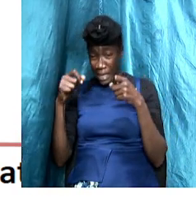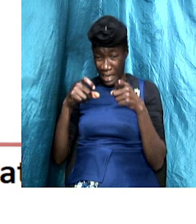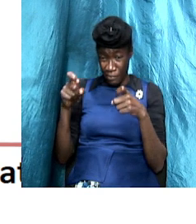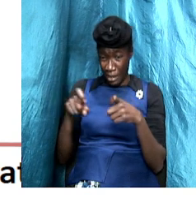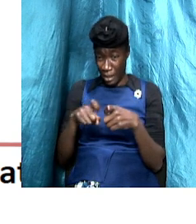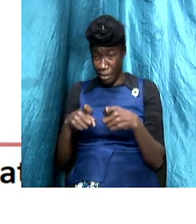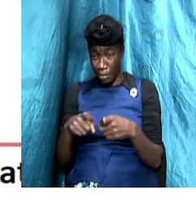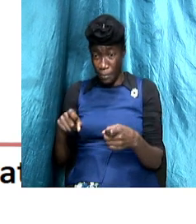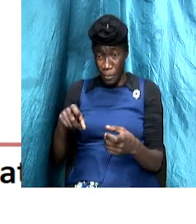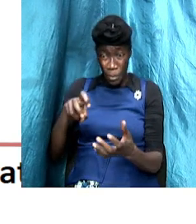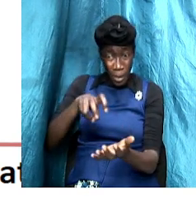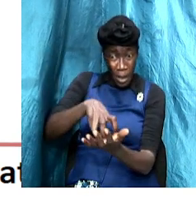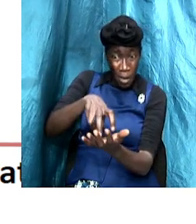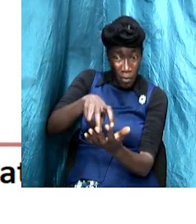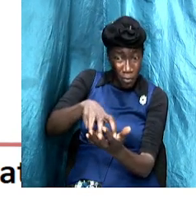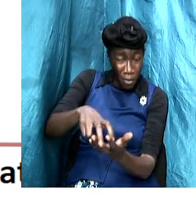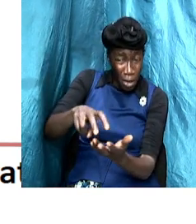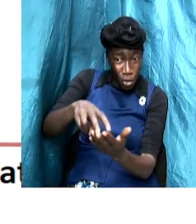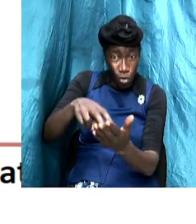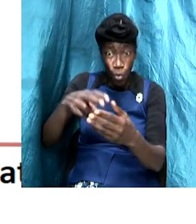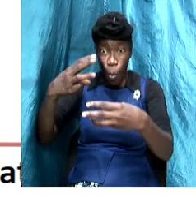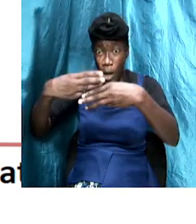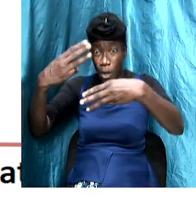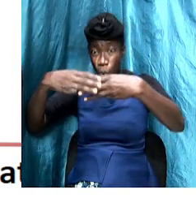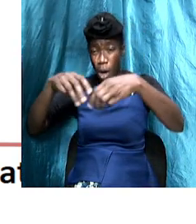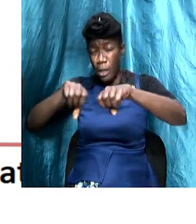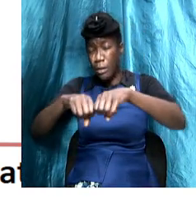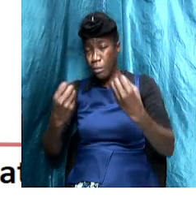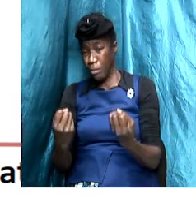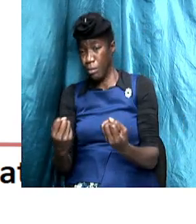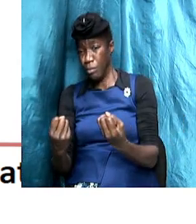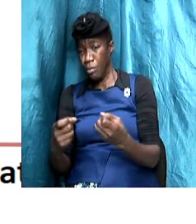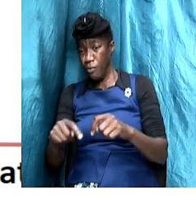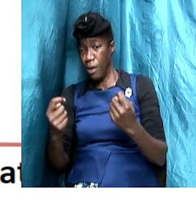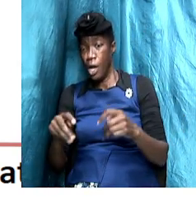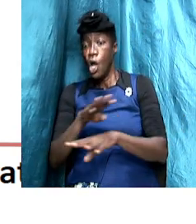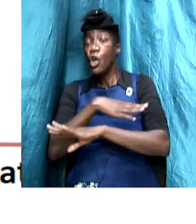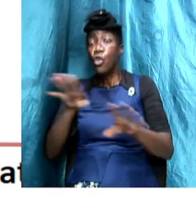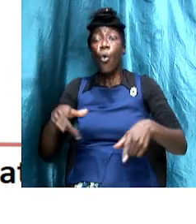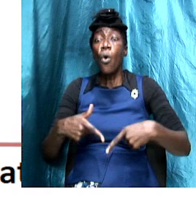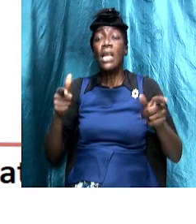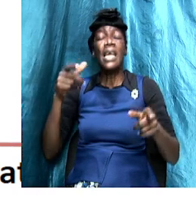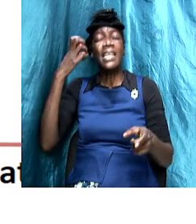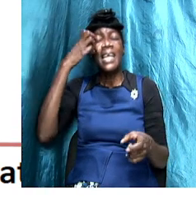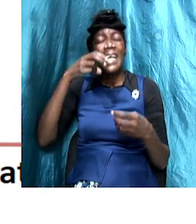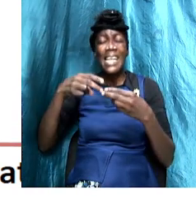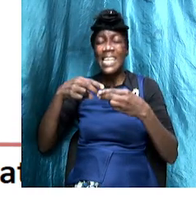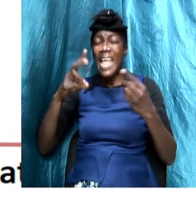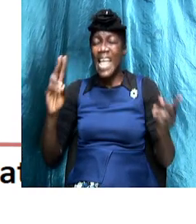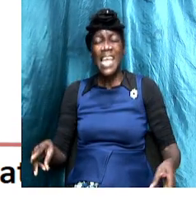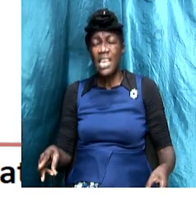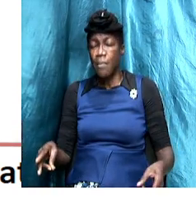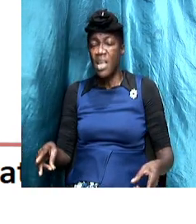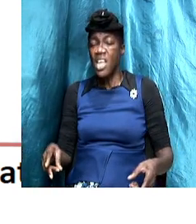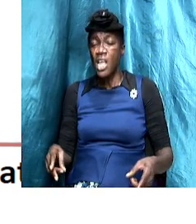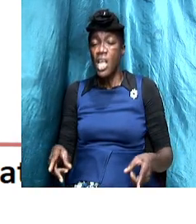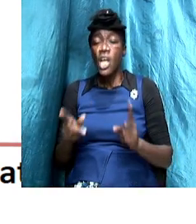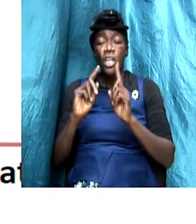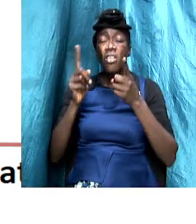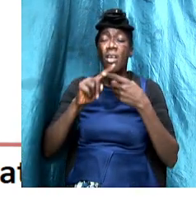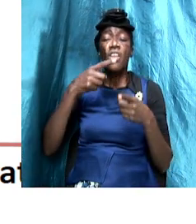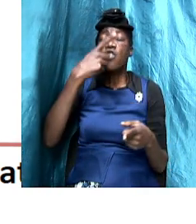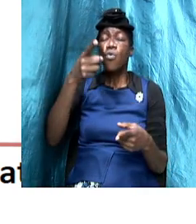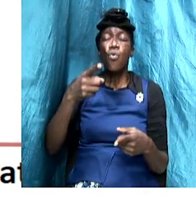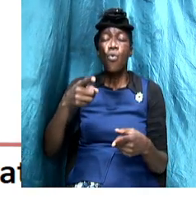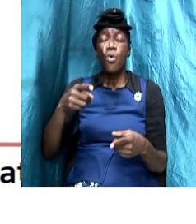turn over. Don't let the devil intimidate you. Make up your mind to work. The Bible said the people had a mind to